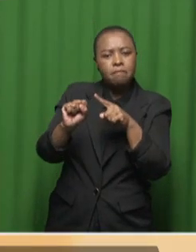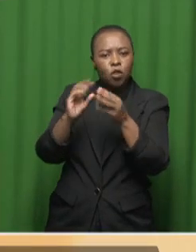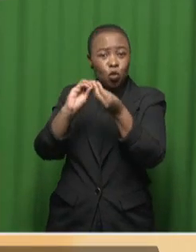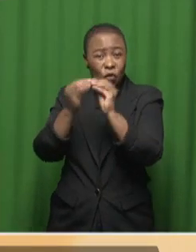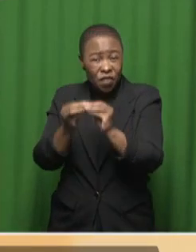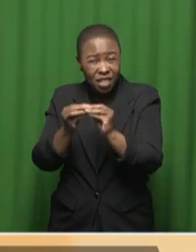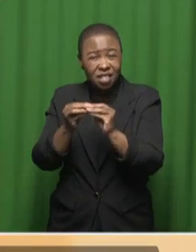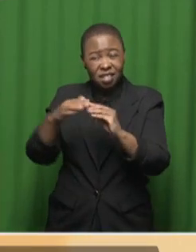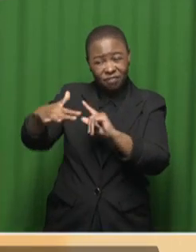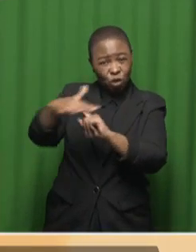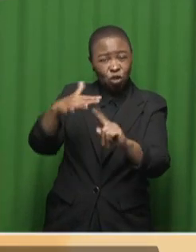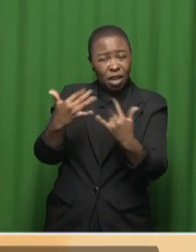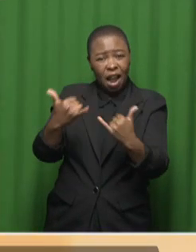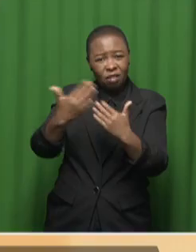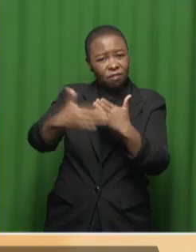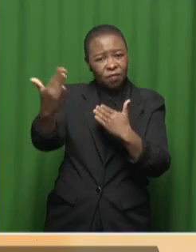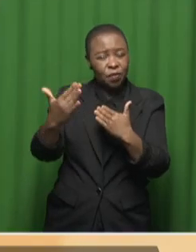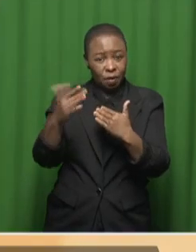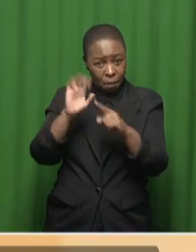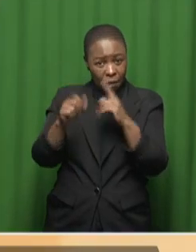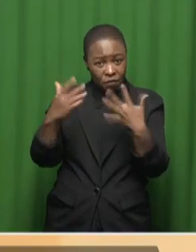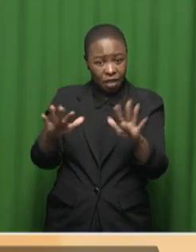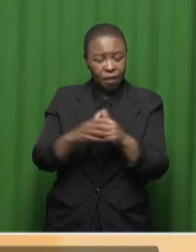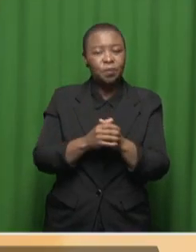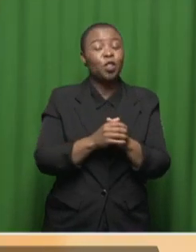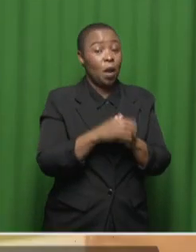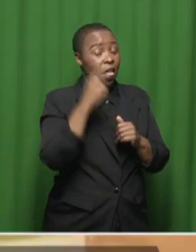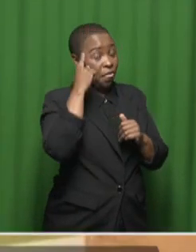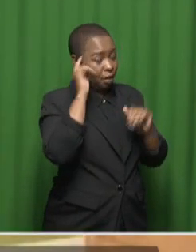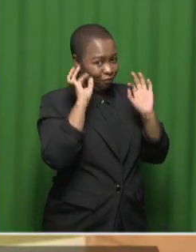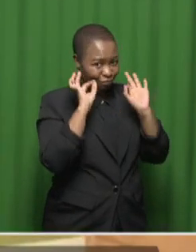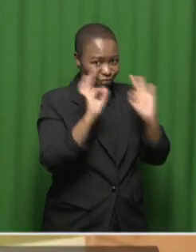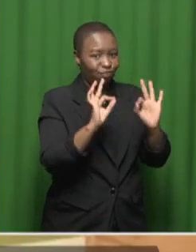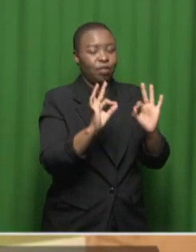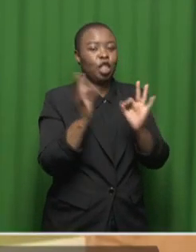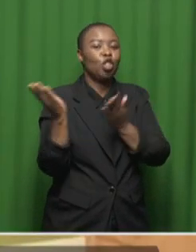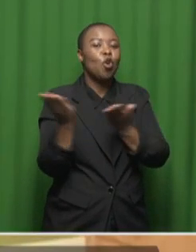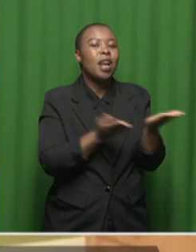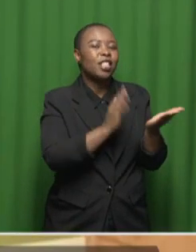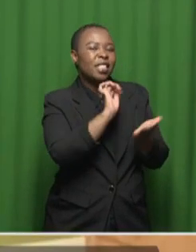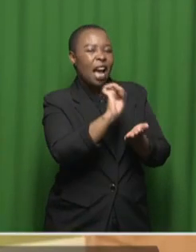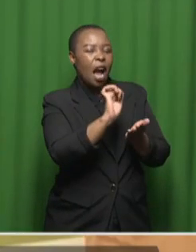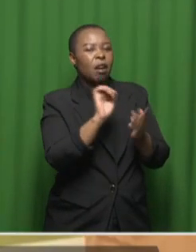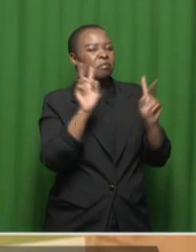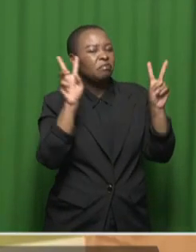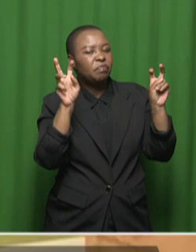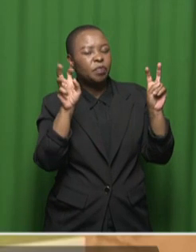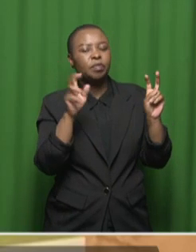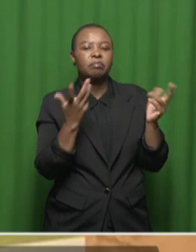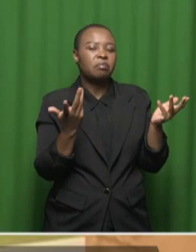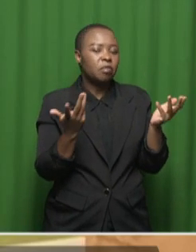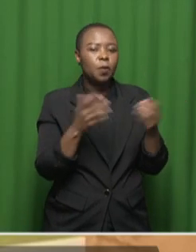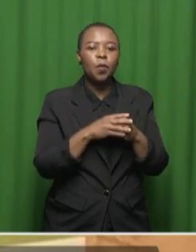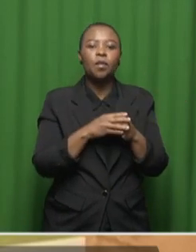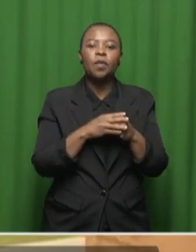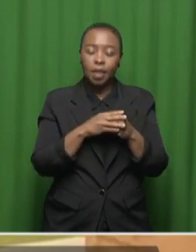forward? Most certainly, I think you've hit the nail there when you did the introduction in terms of we certainly have bigger